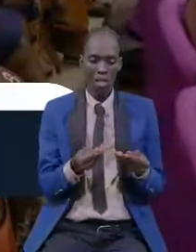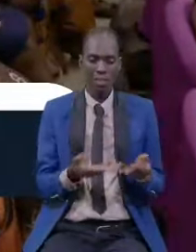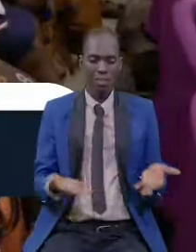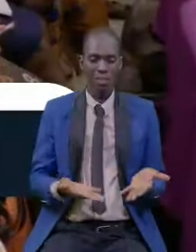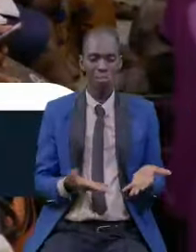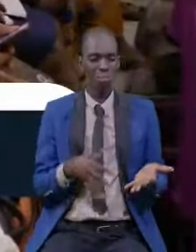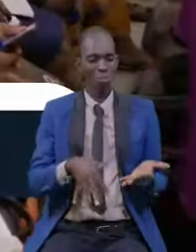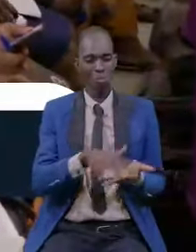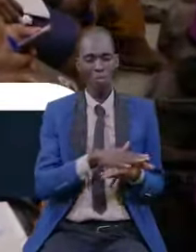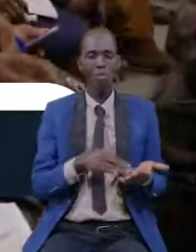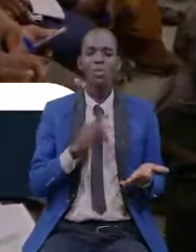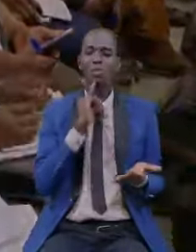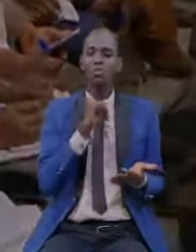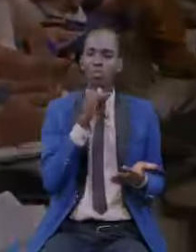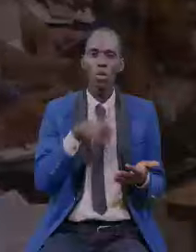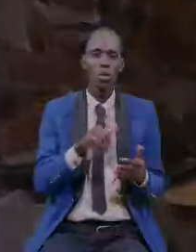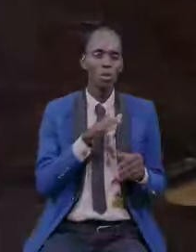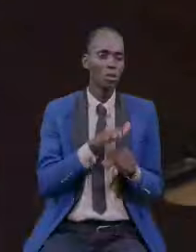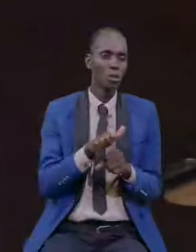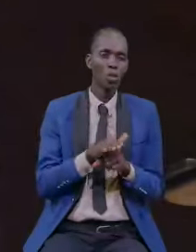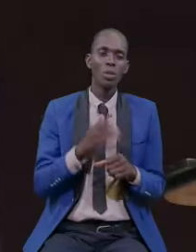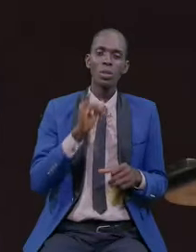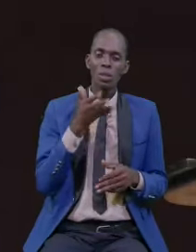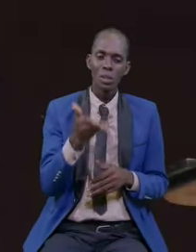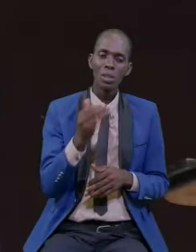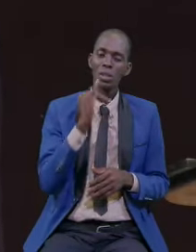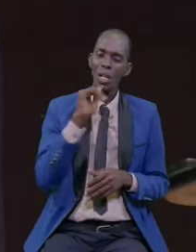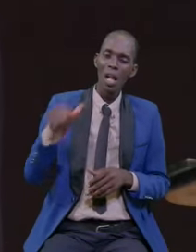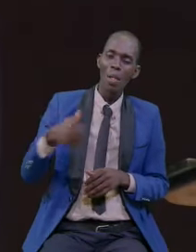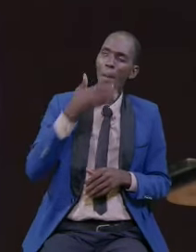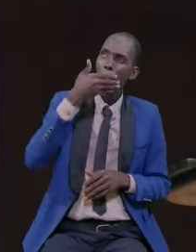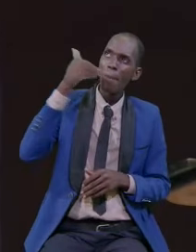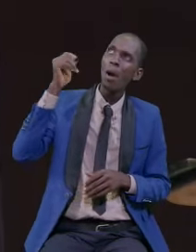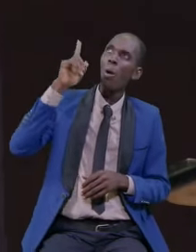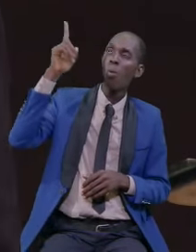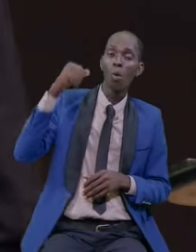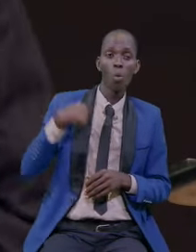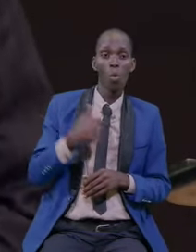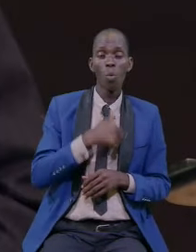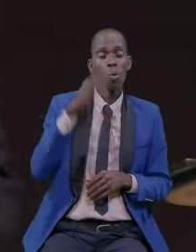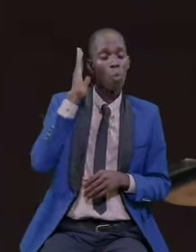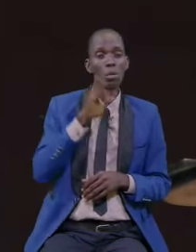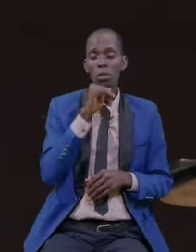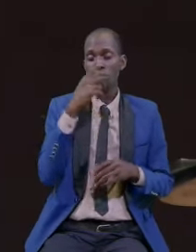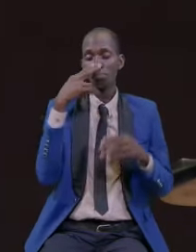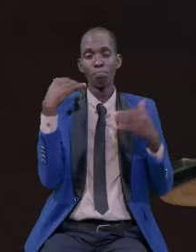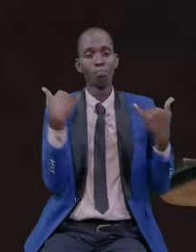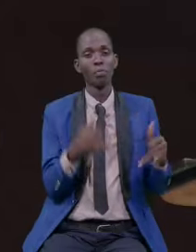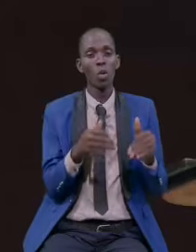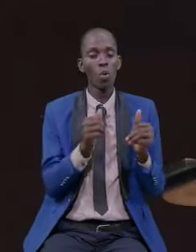one. And we're not going to jeopardize our chance of getting the better one